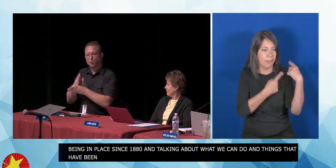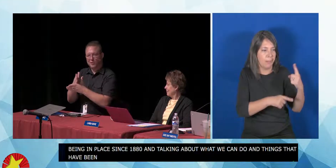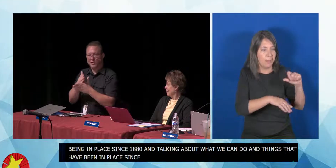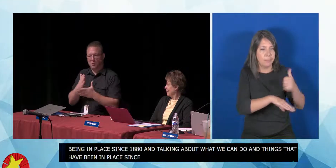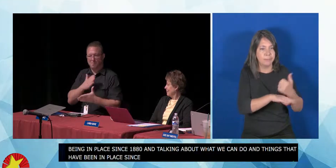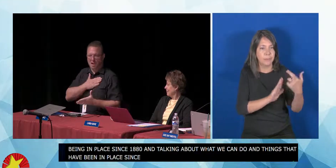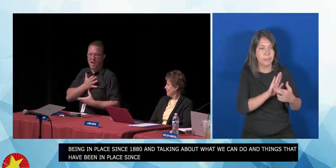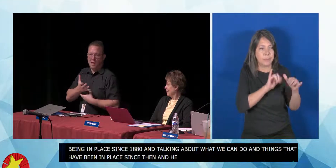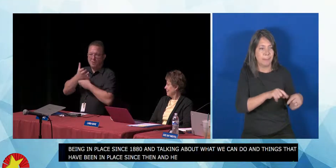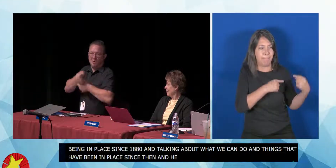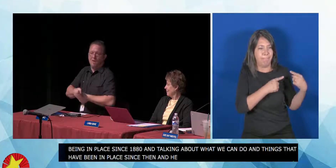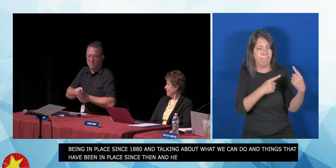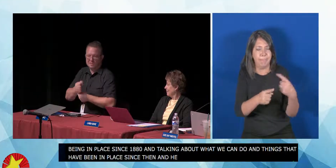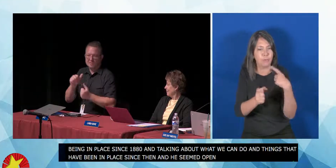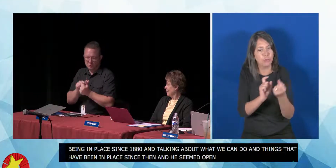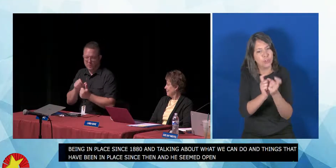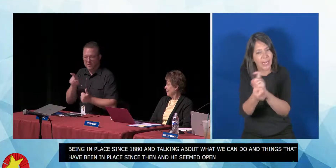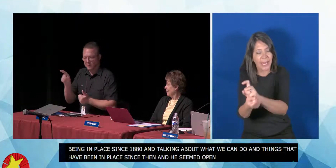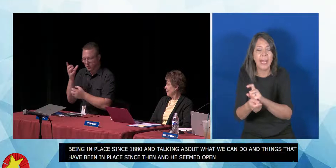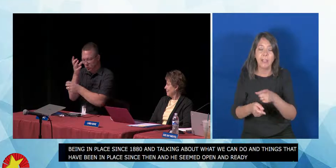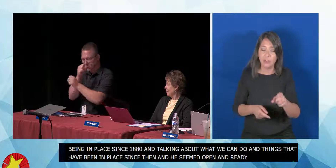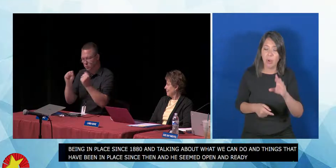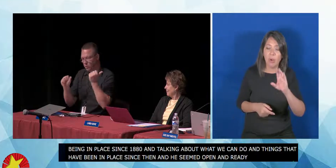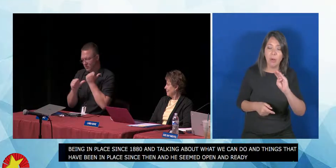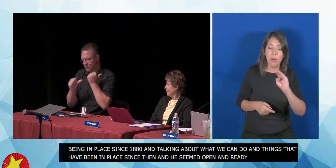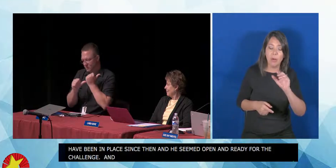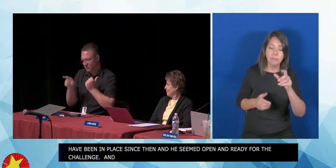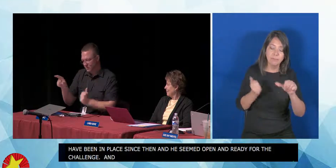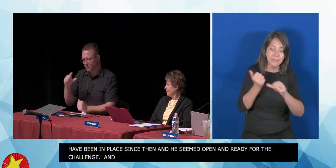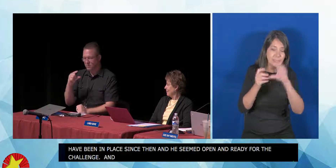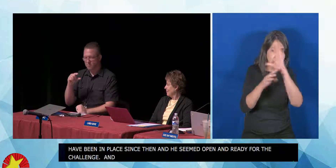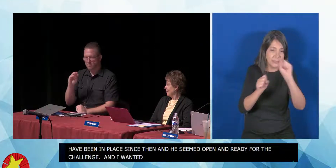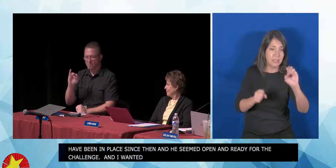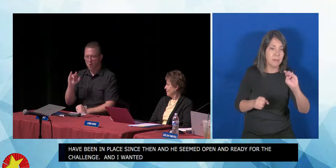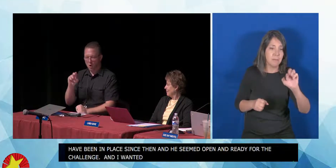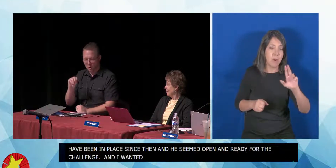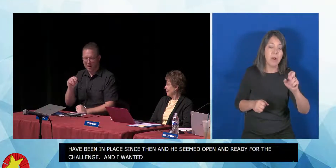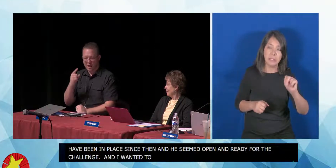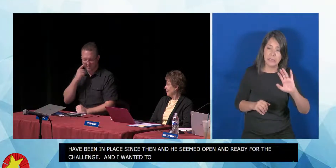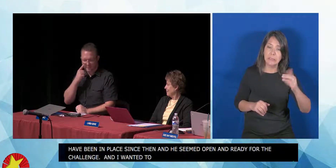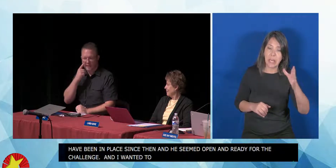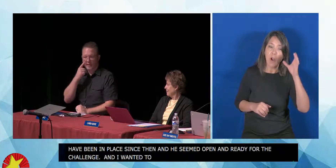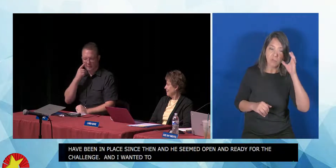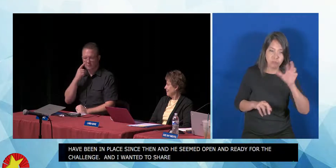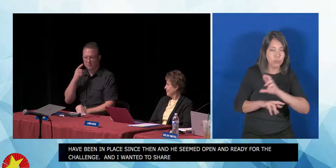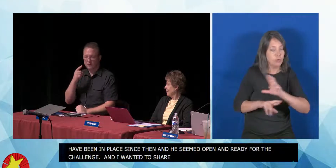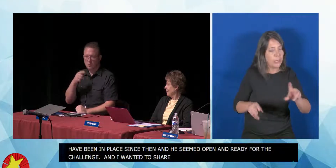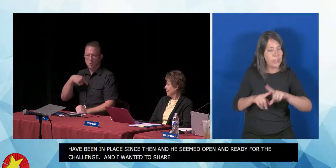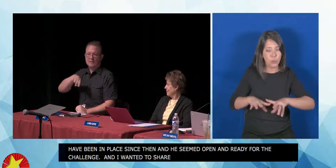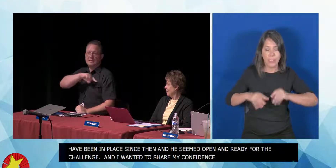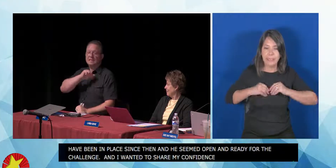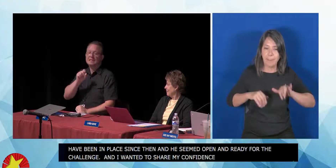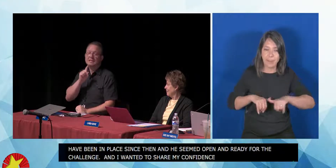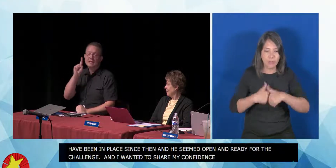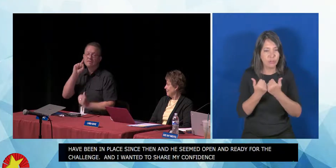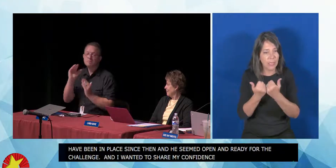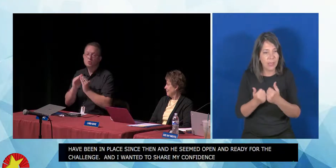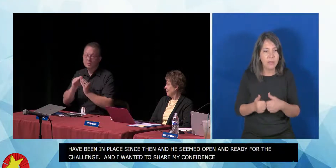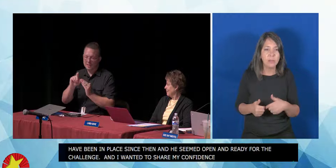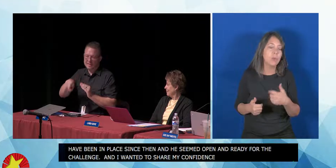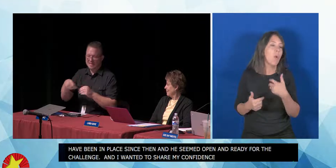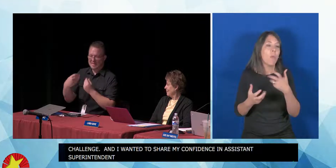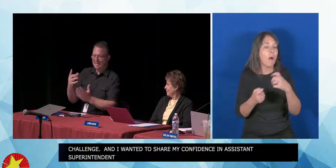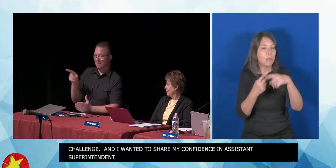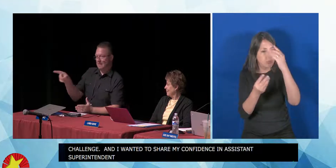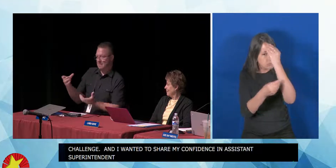for the challenge. And I wanted to share my confidence in Assistant Superintendent Martin. I